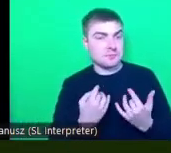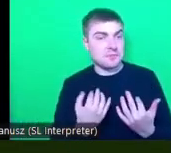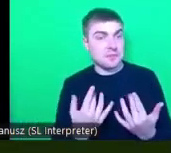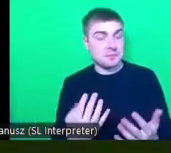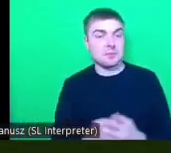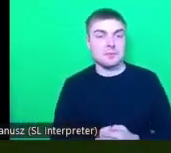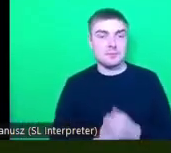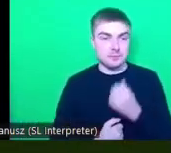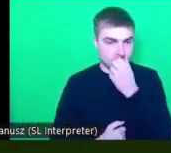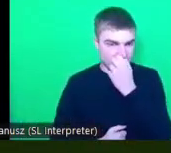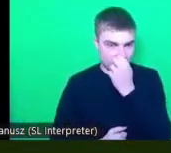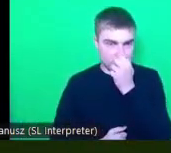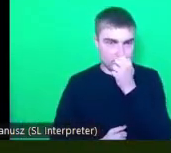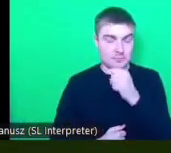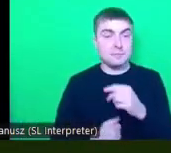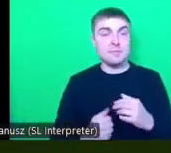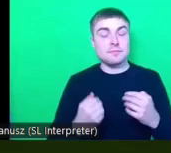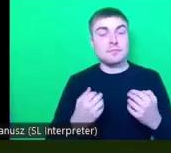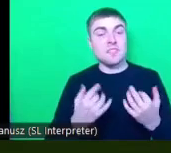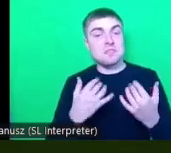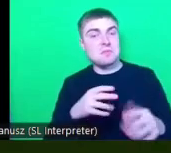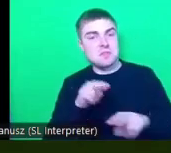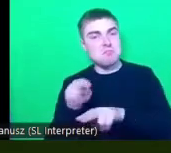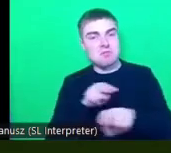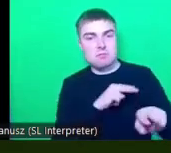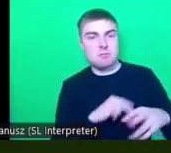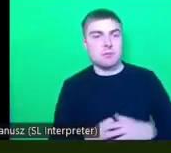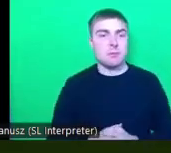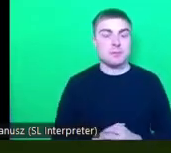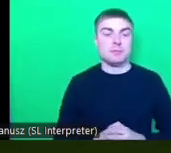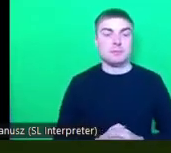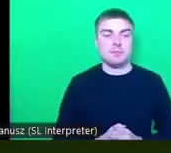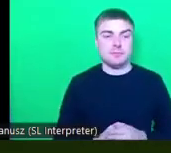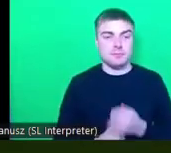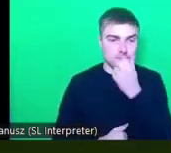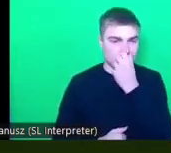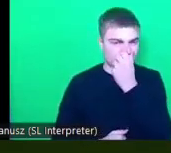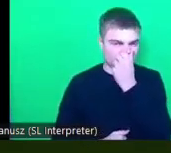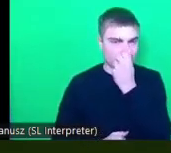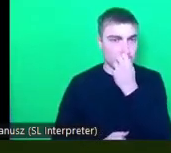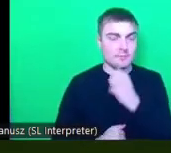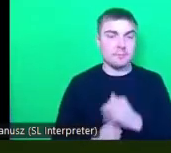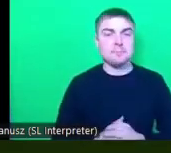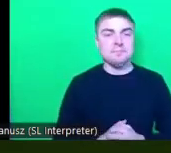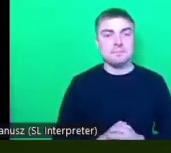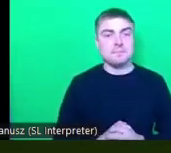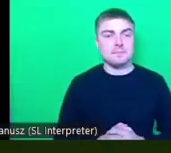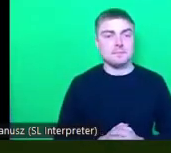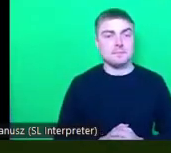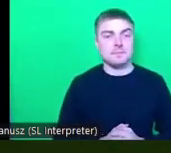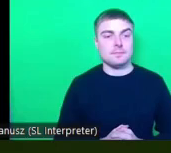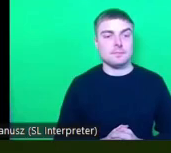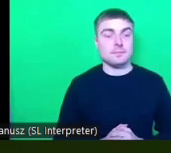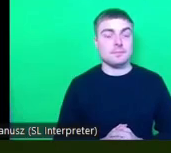surprising that wolves do not actually change their behavior in response to the establishment of wolves.